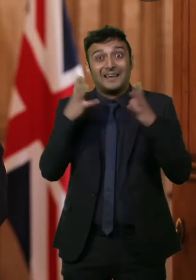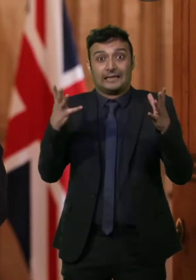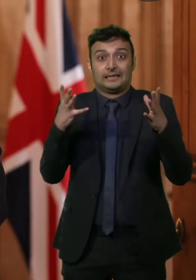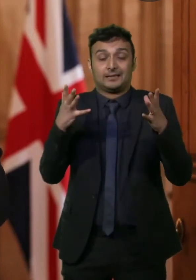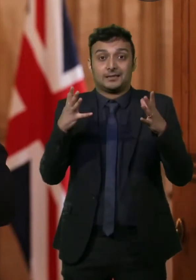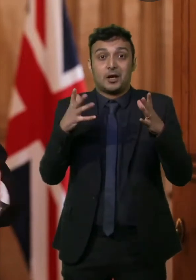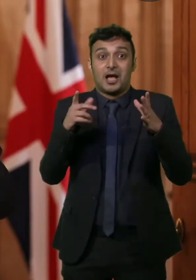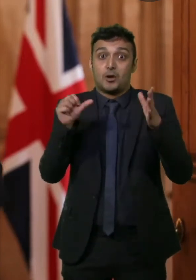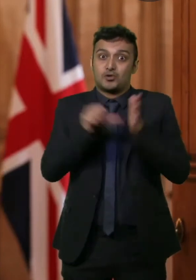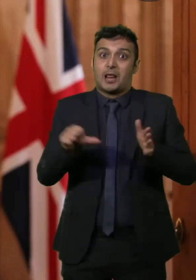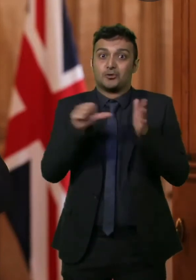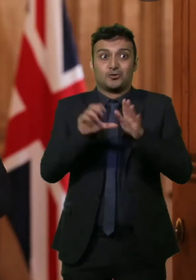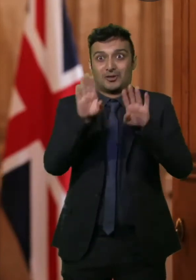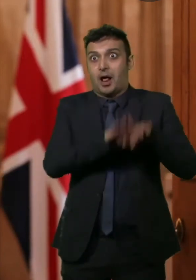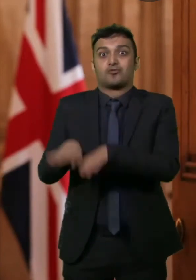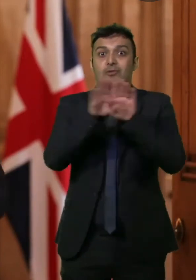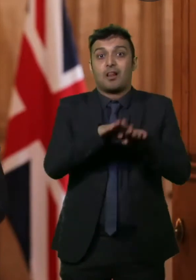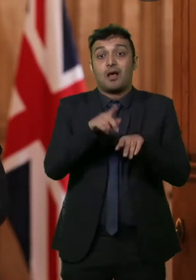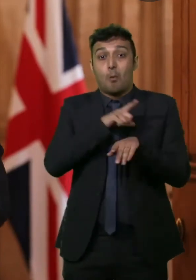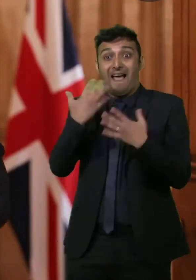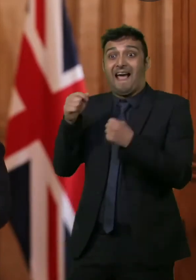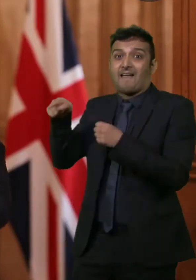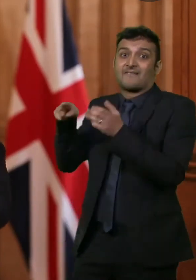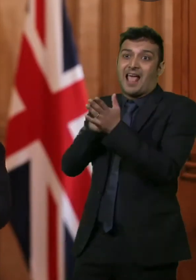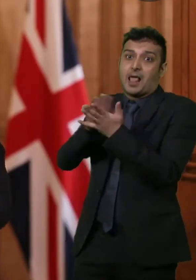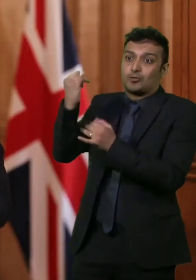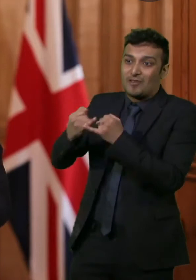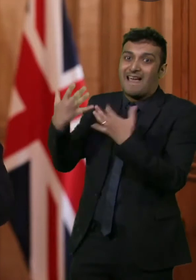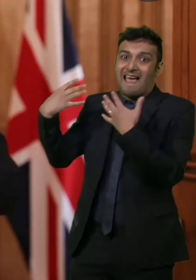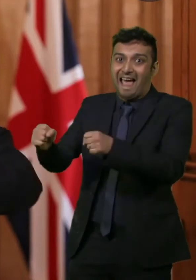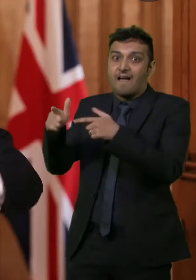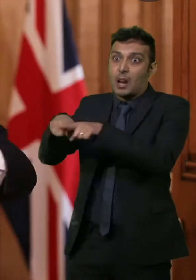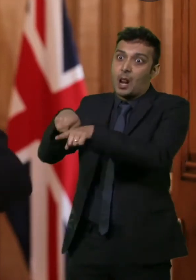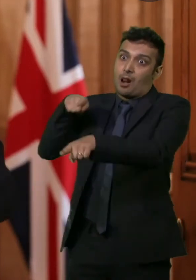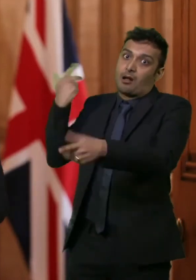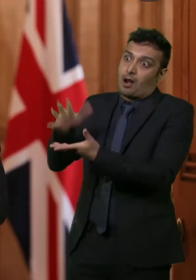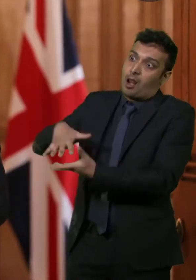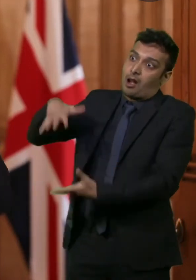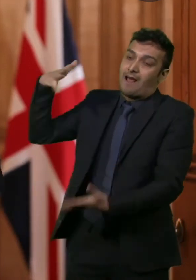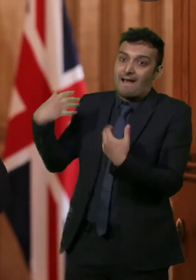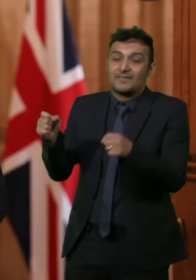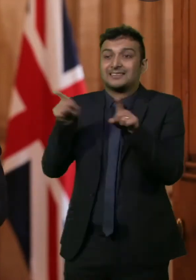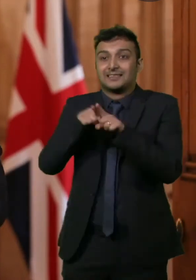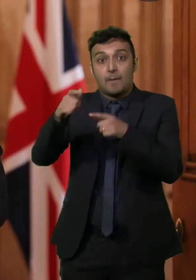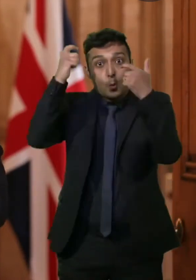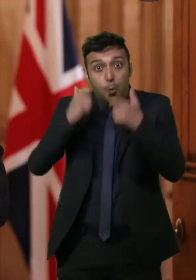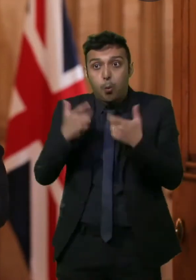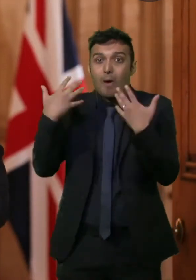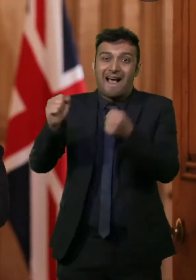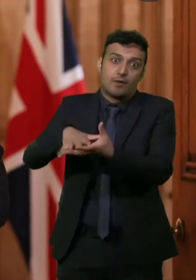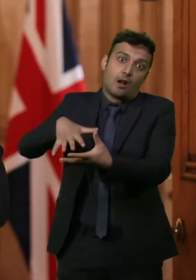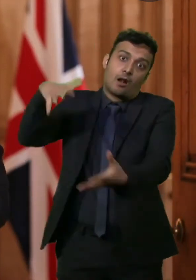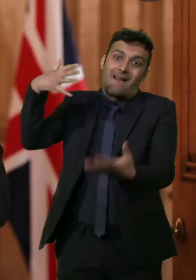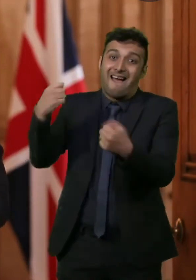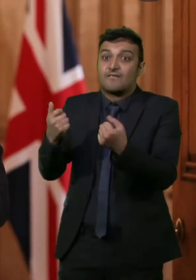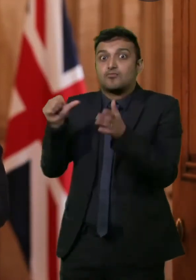the NHS, in the courts, all the problems that have built up, that have silted up as a result of